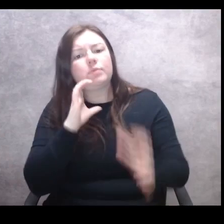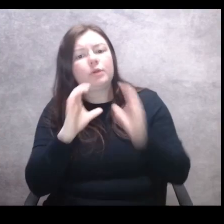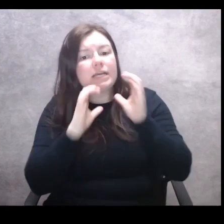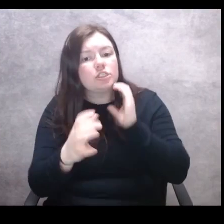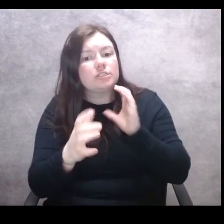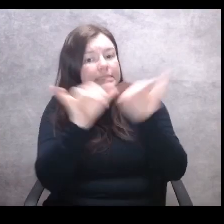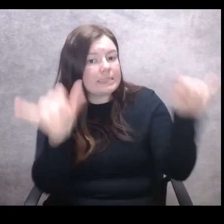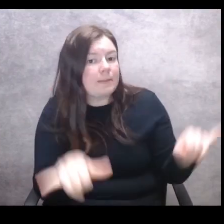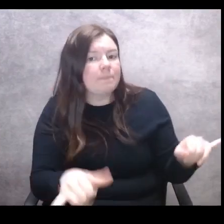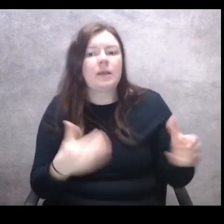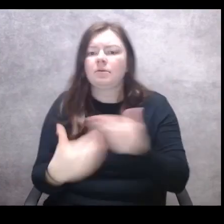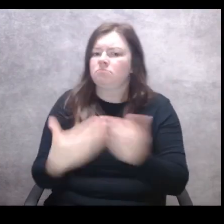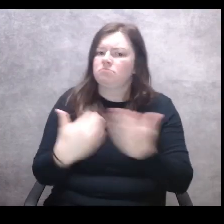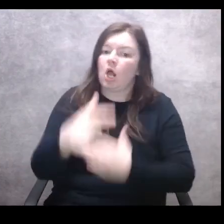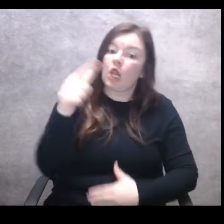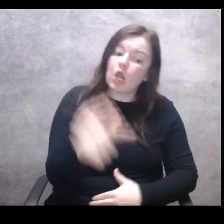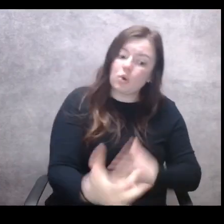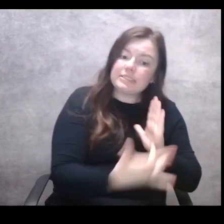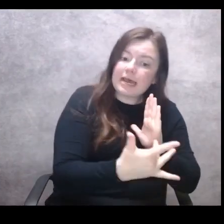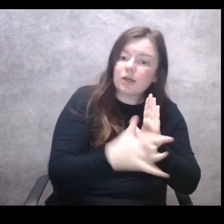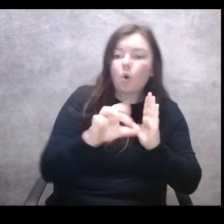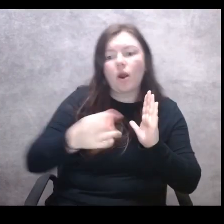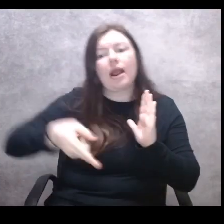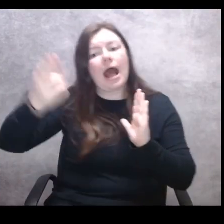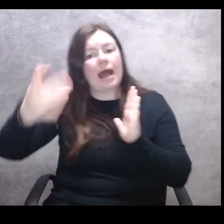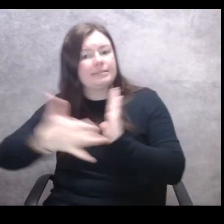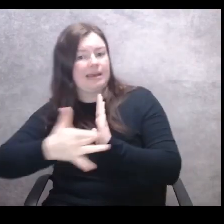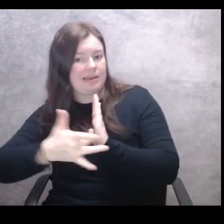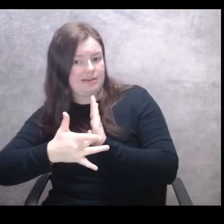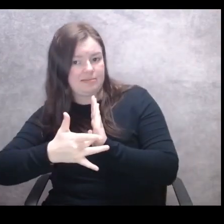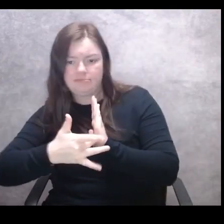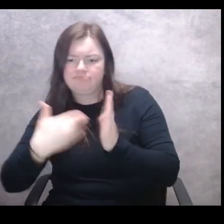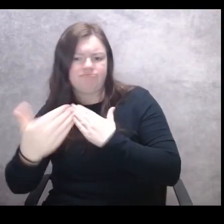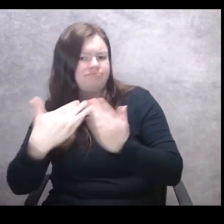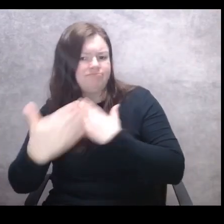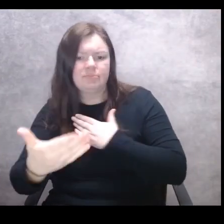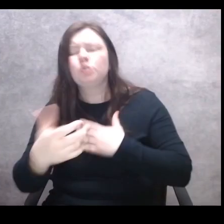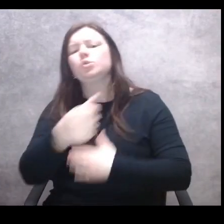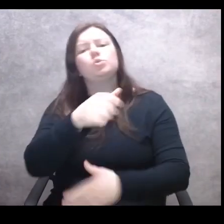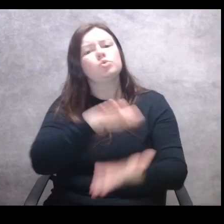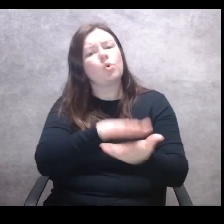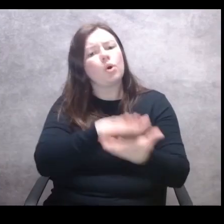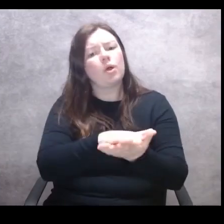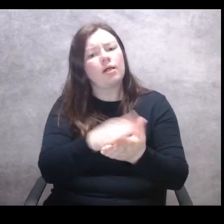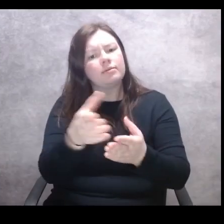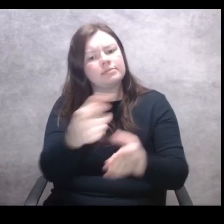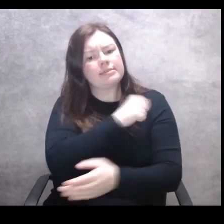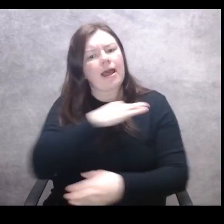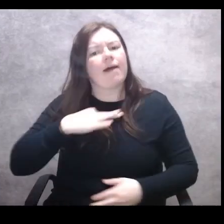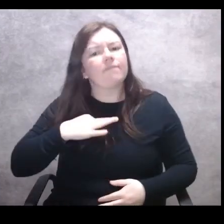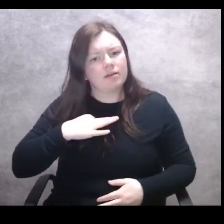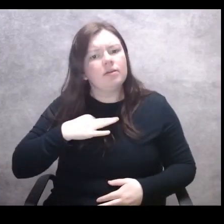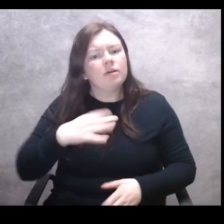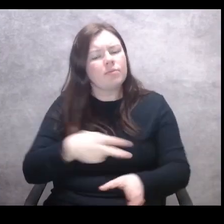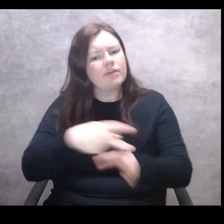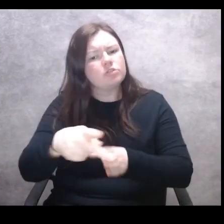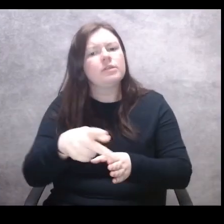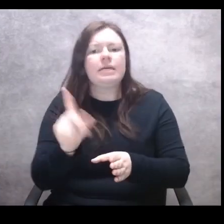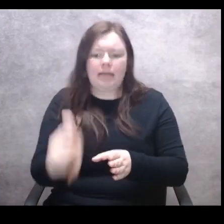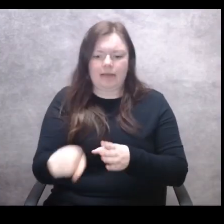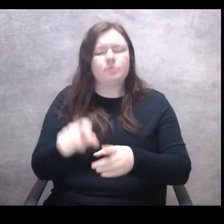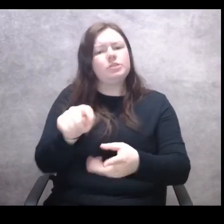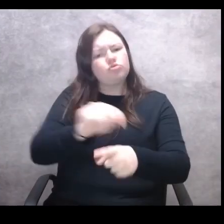system, regardless of low tech or high tech, school personnel who work with or interact with the